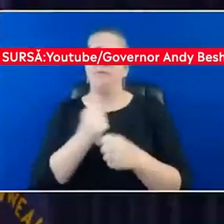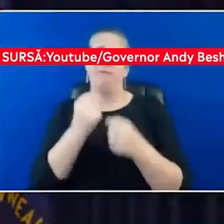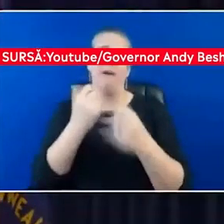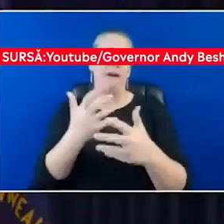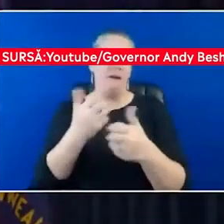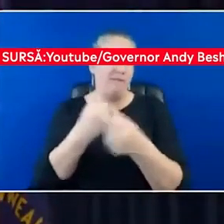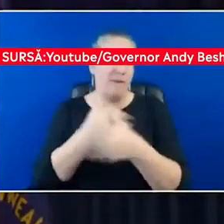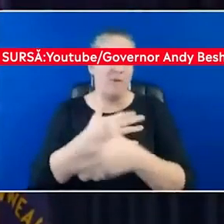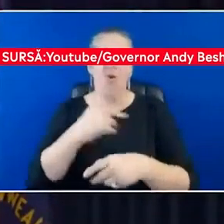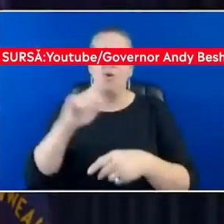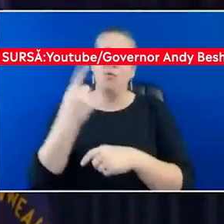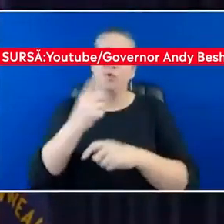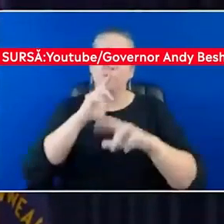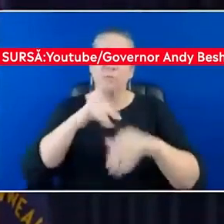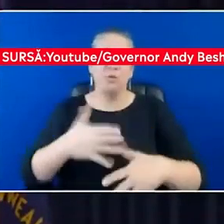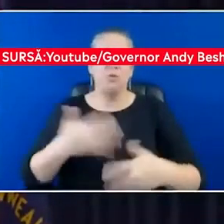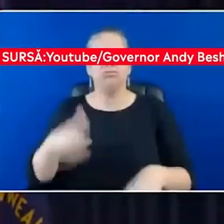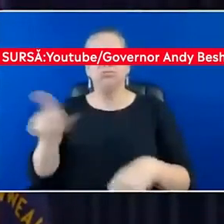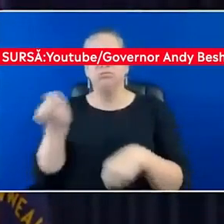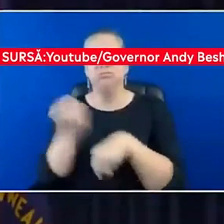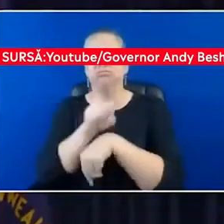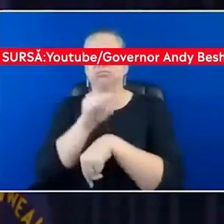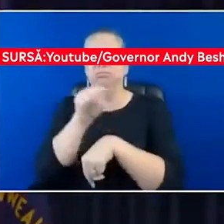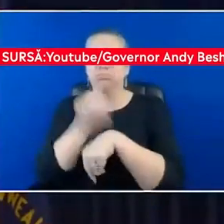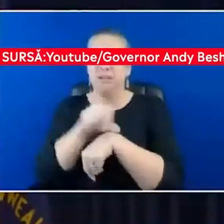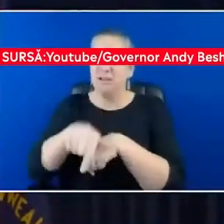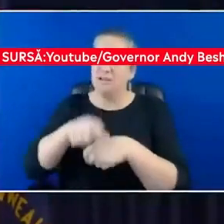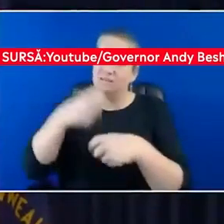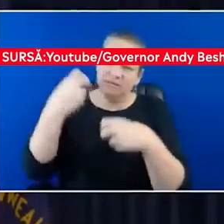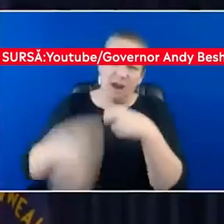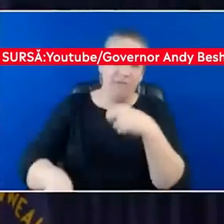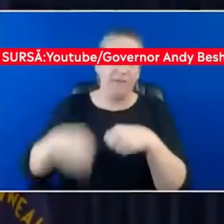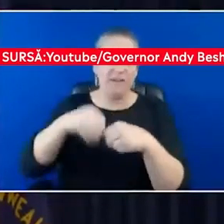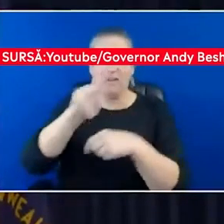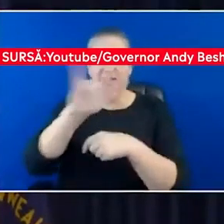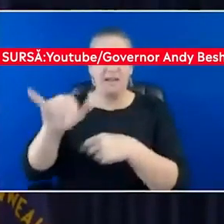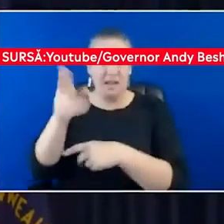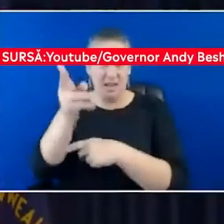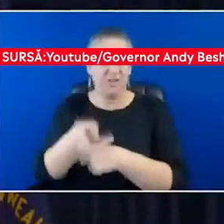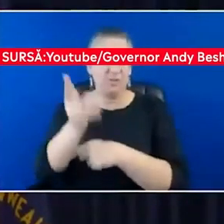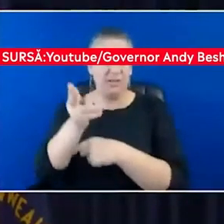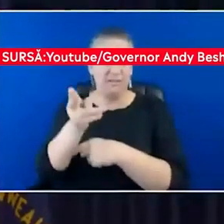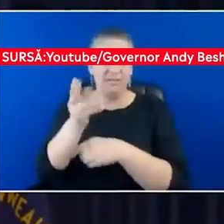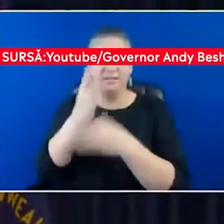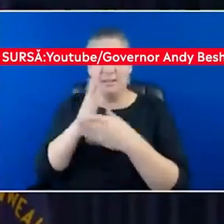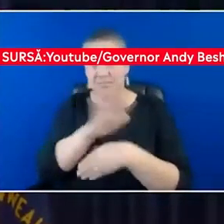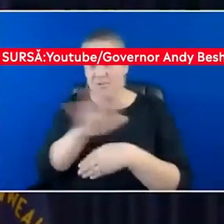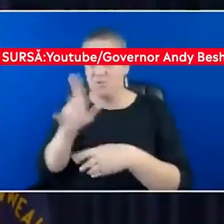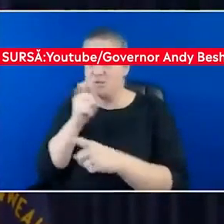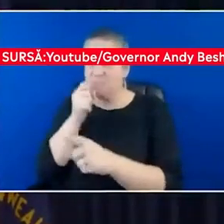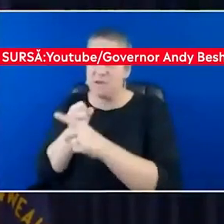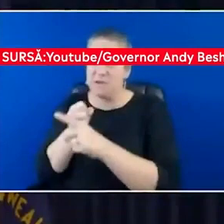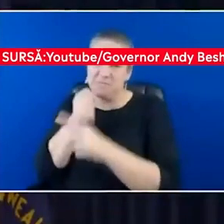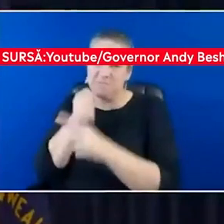has been one of the toughest nights in Kentucky history, and some areas have been hit in ways that are